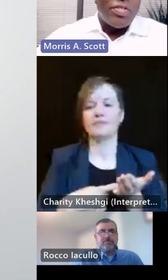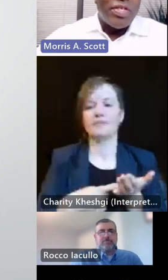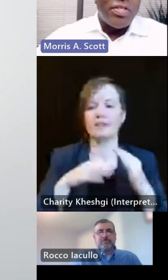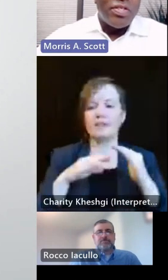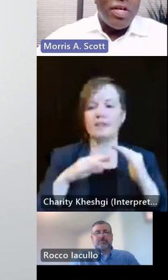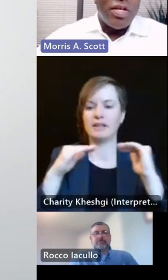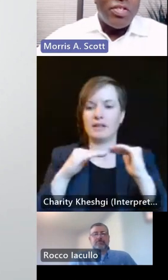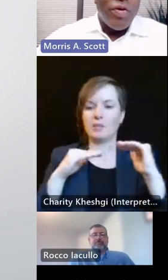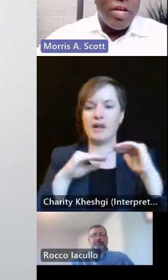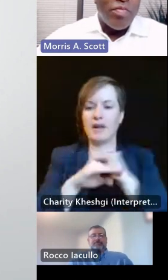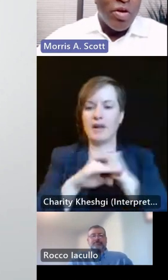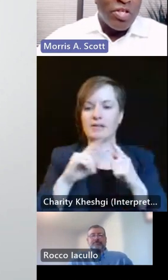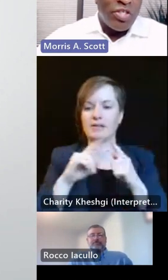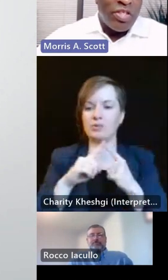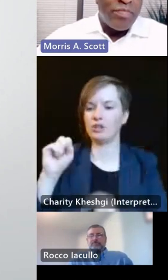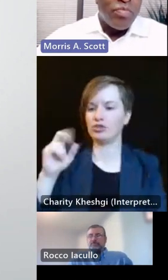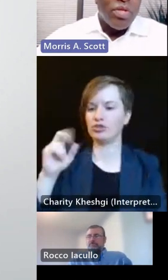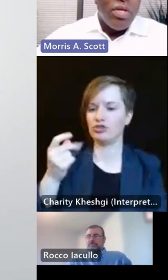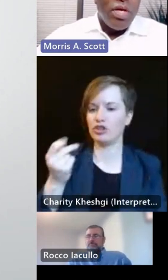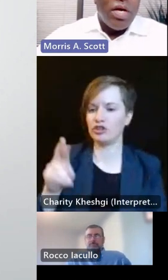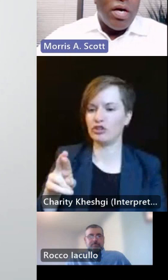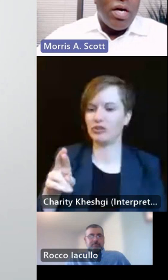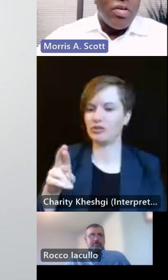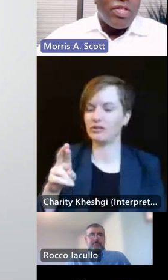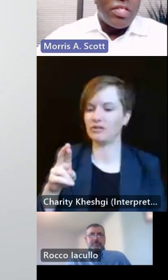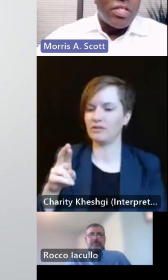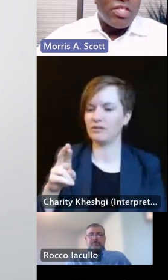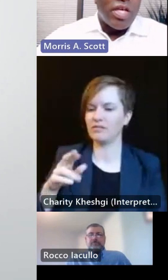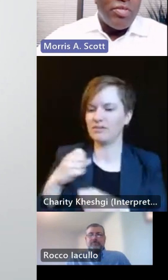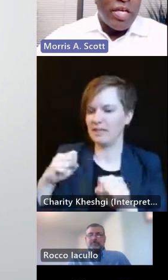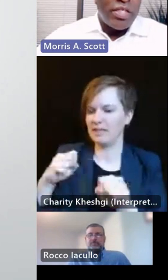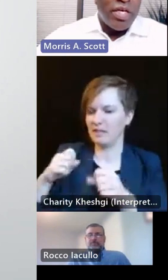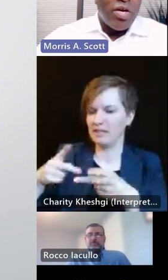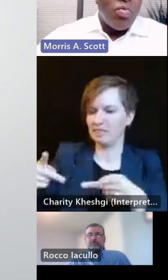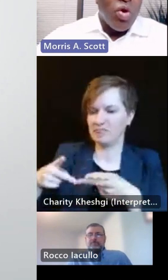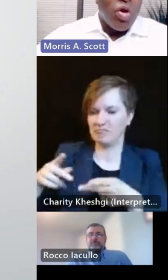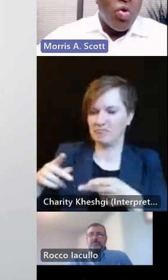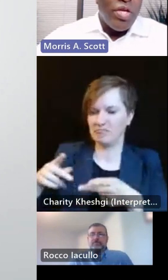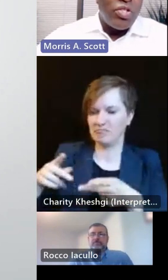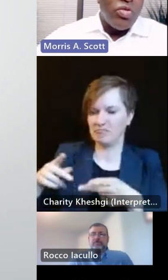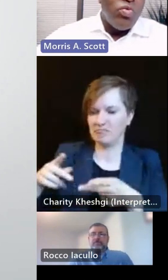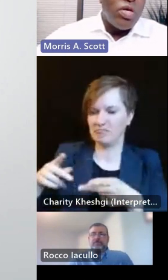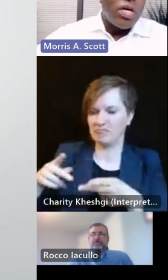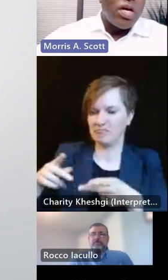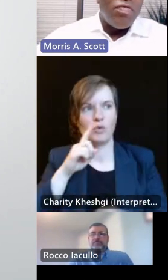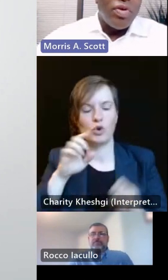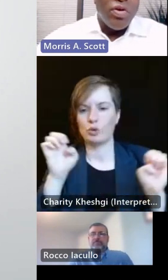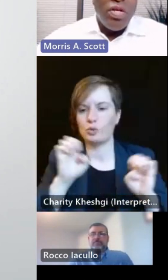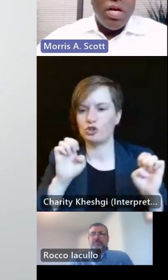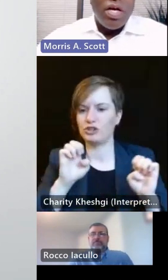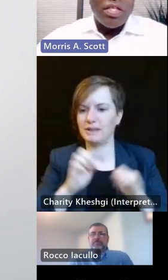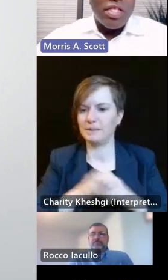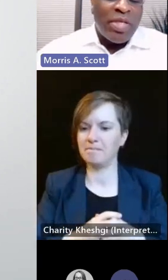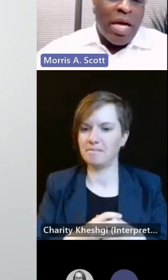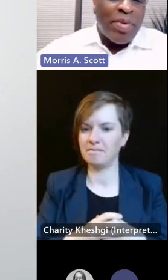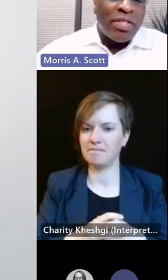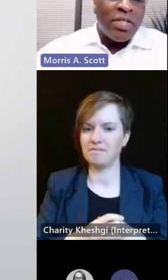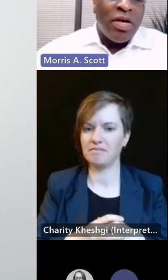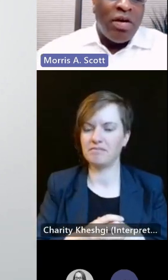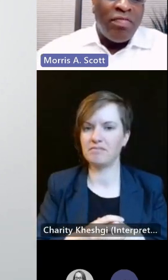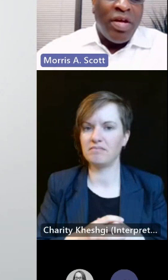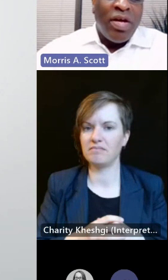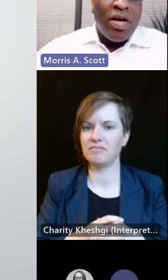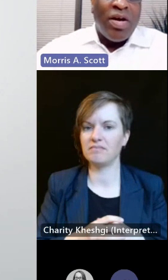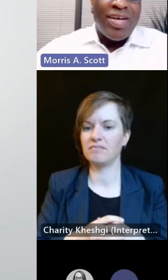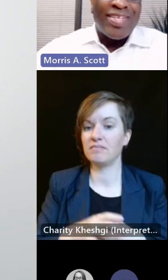and services during an emergency. Under this subject, we're going to cover the